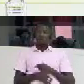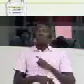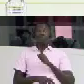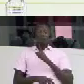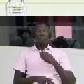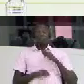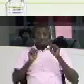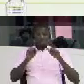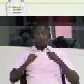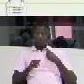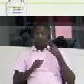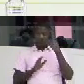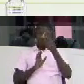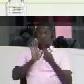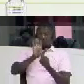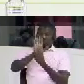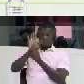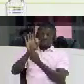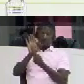that they will be able to